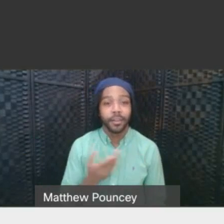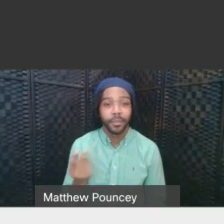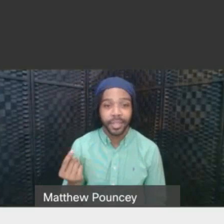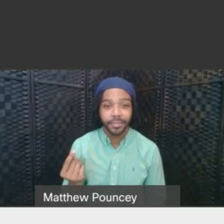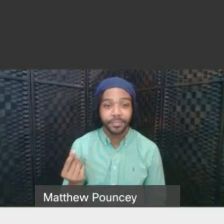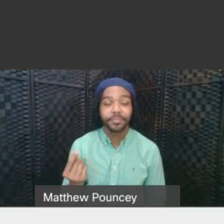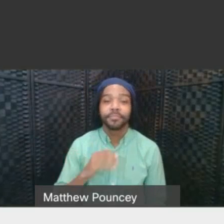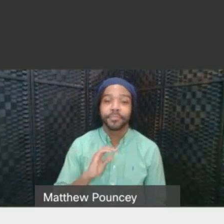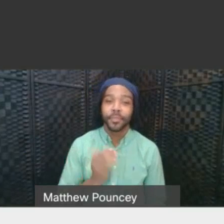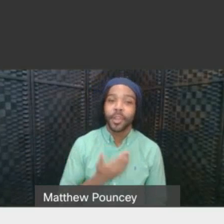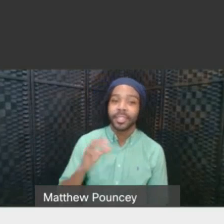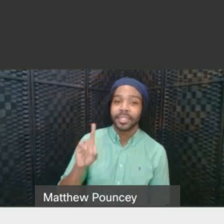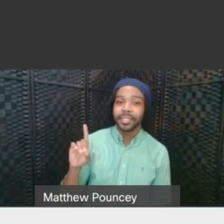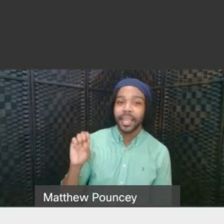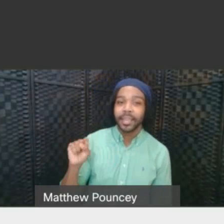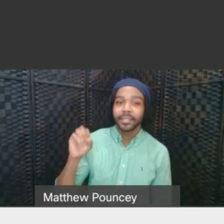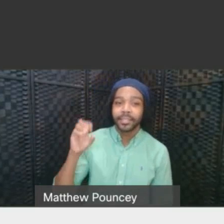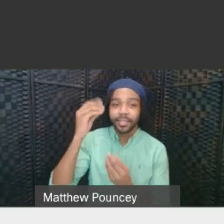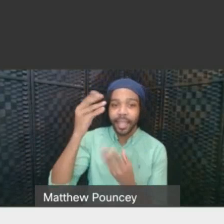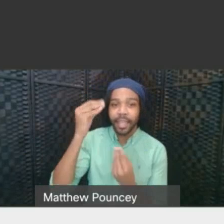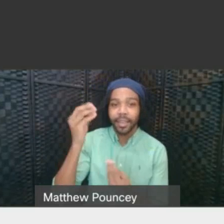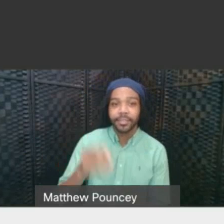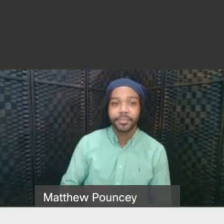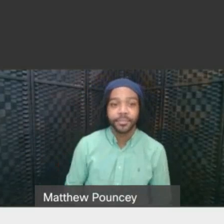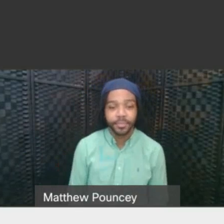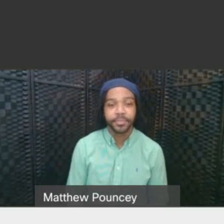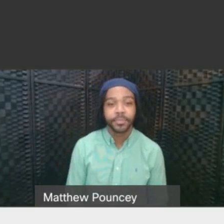the DDS data. Um,